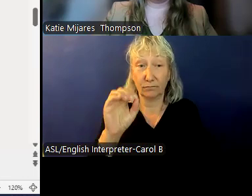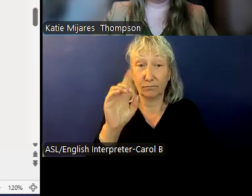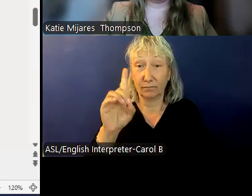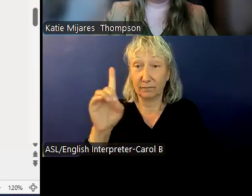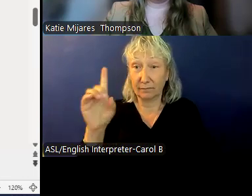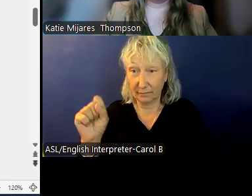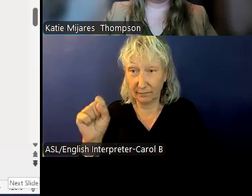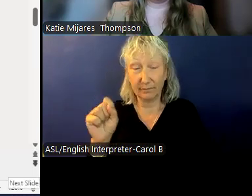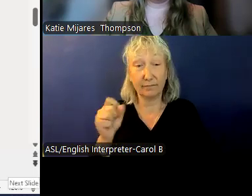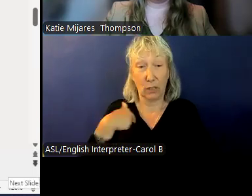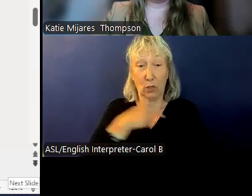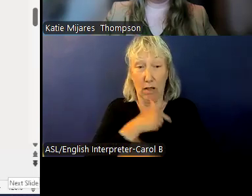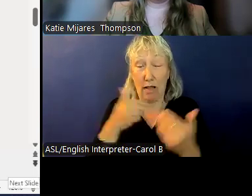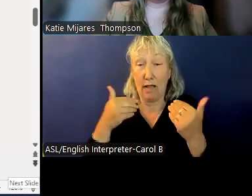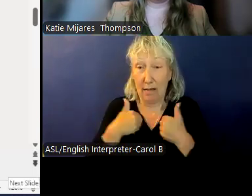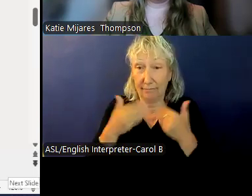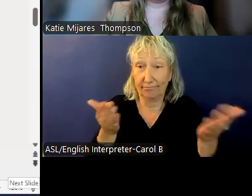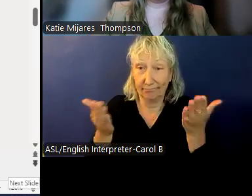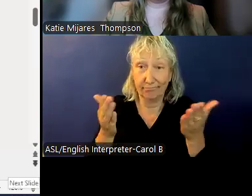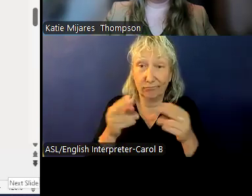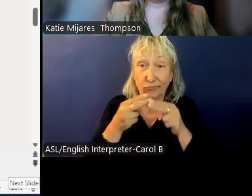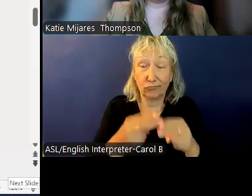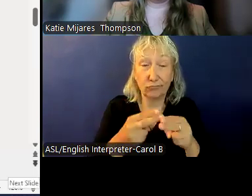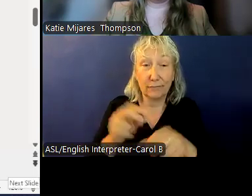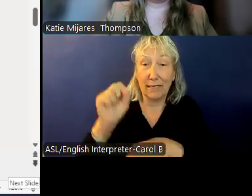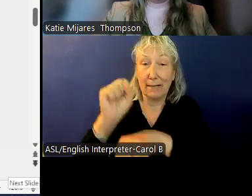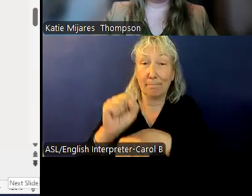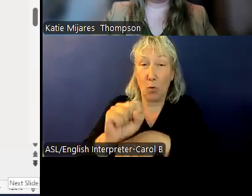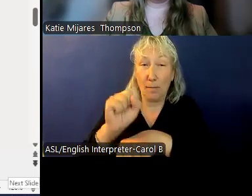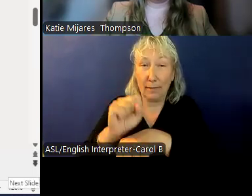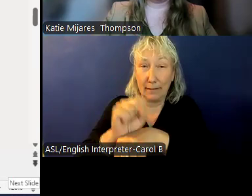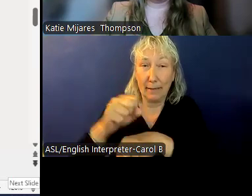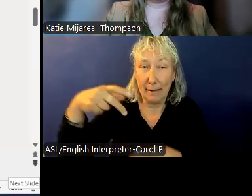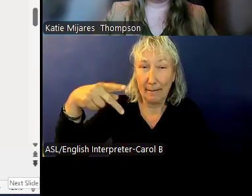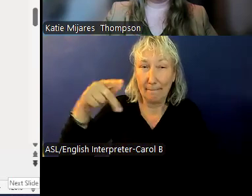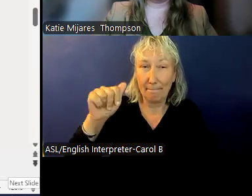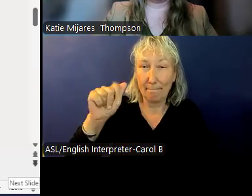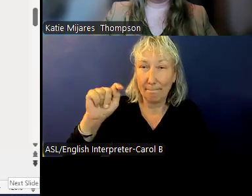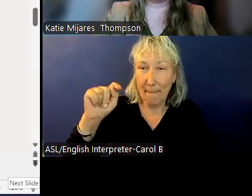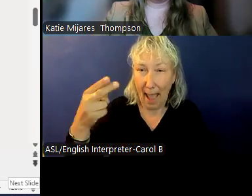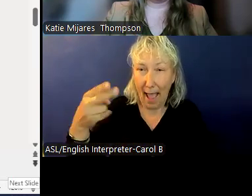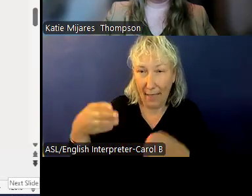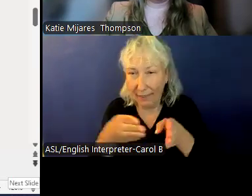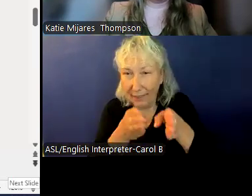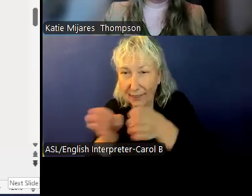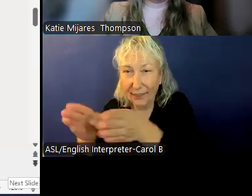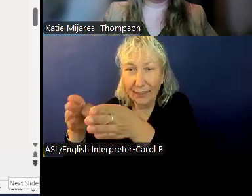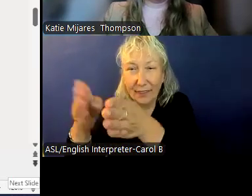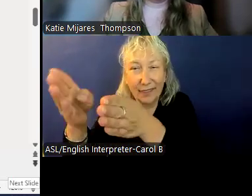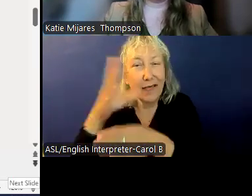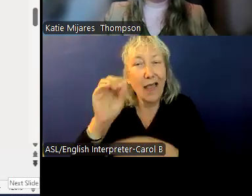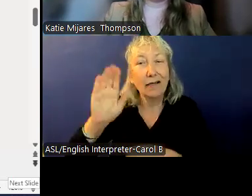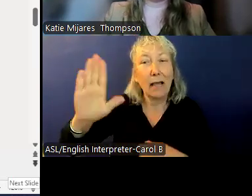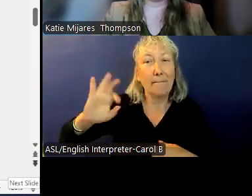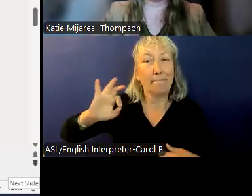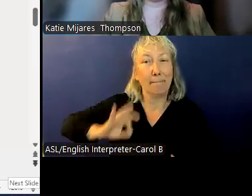we have a service called Employment Path and Employment Path Benefits Counseling. And I'm going to